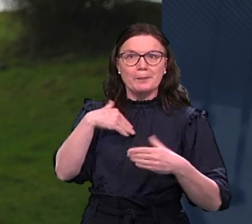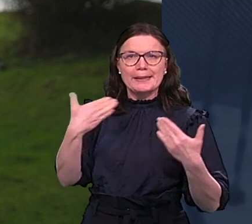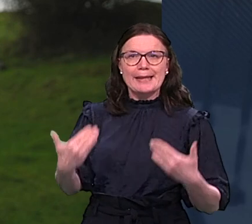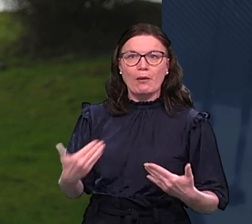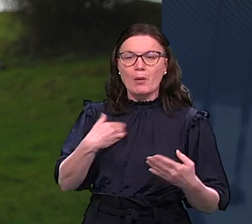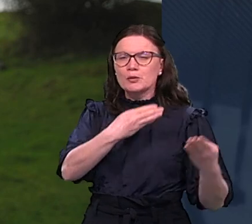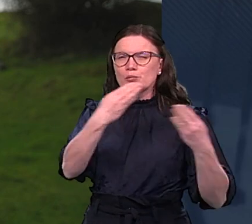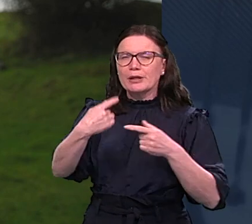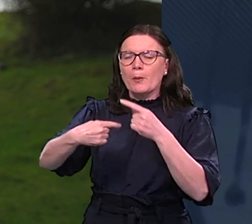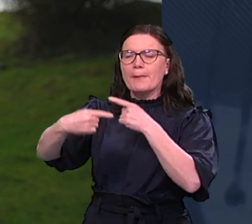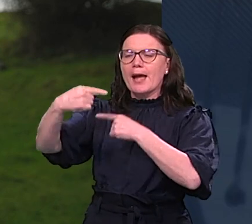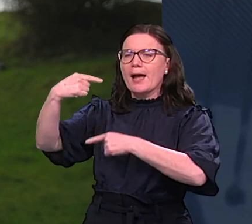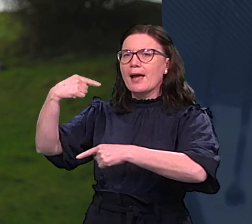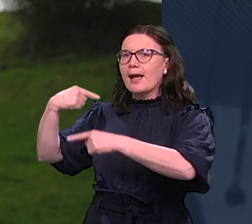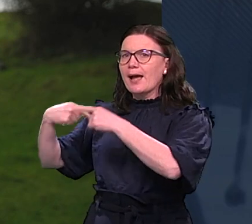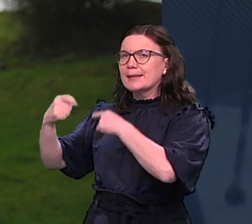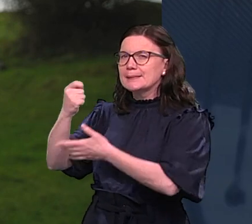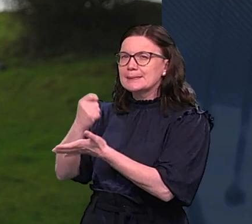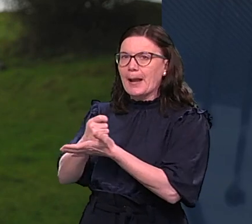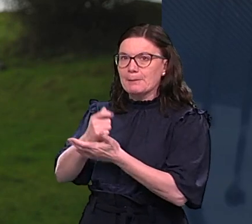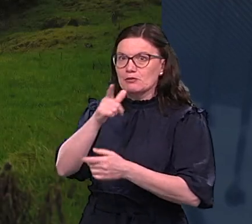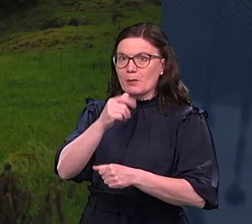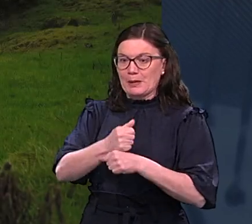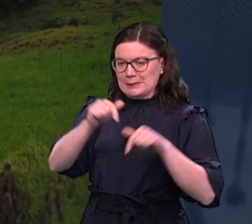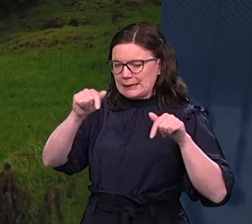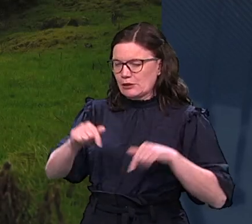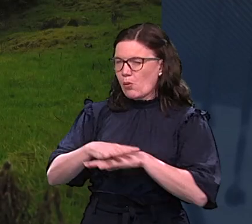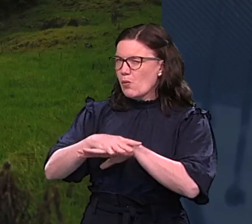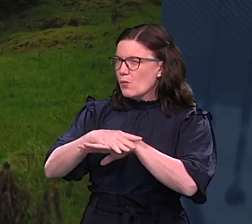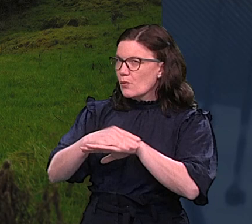most ancient of sacred sites.